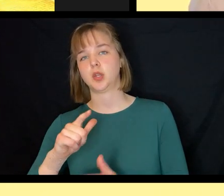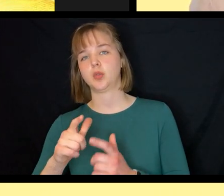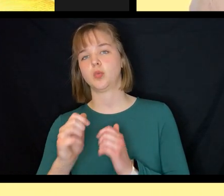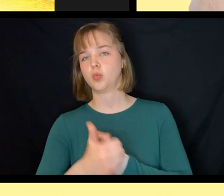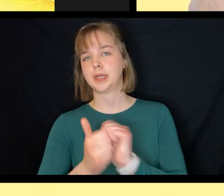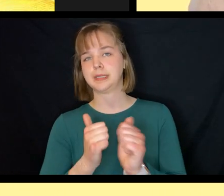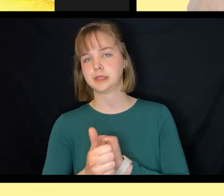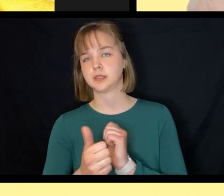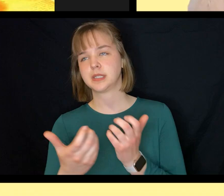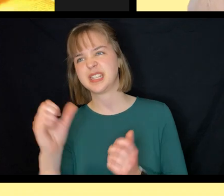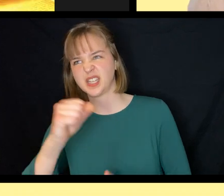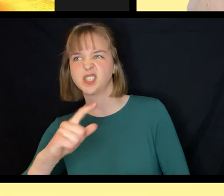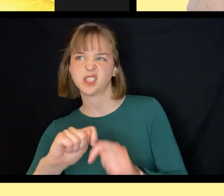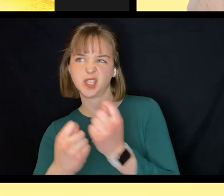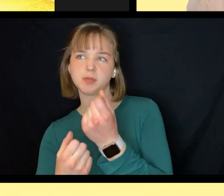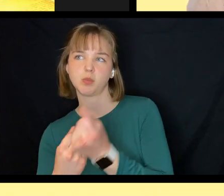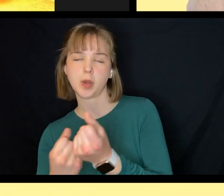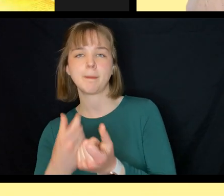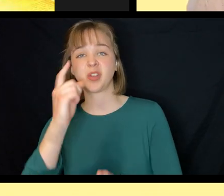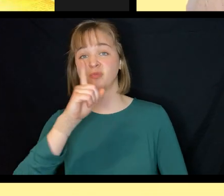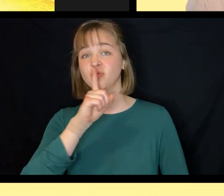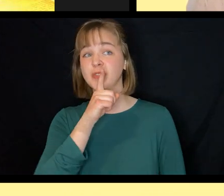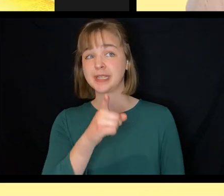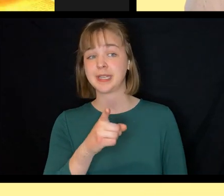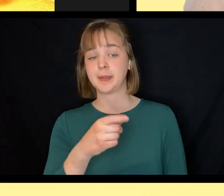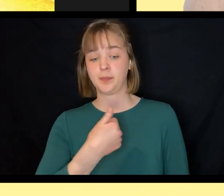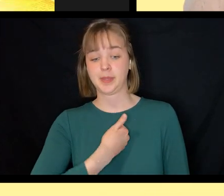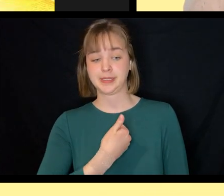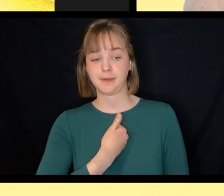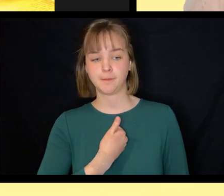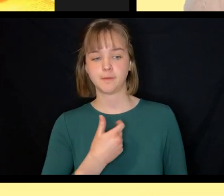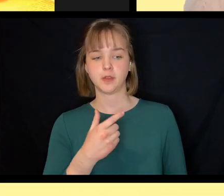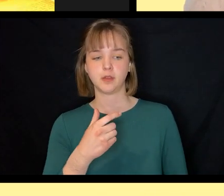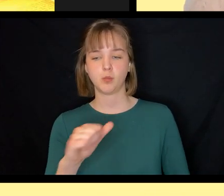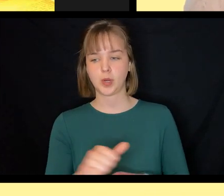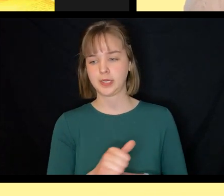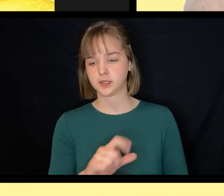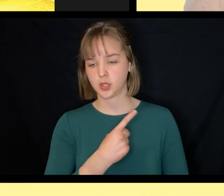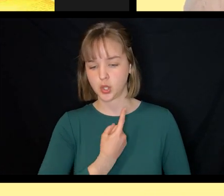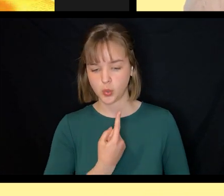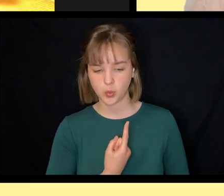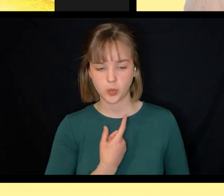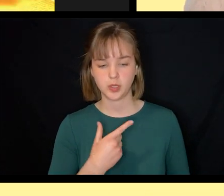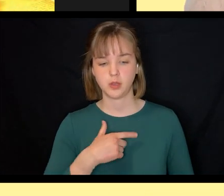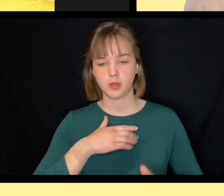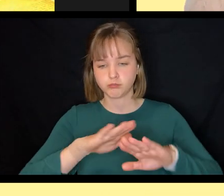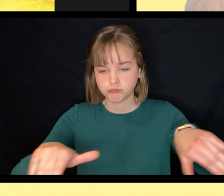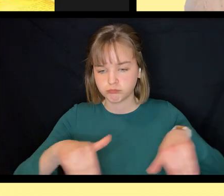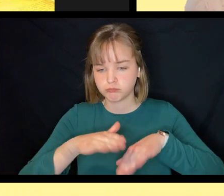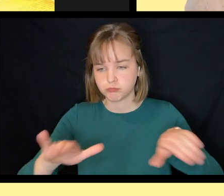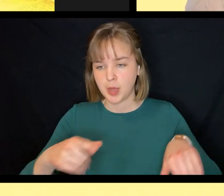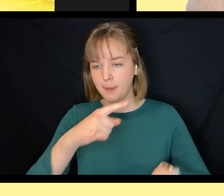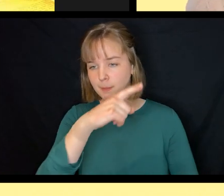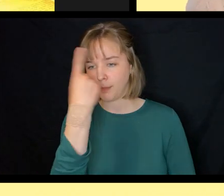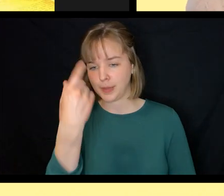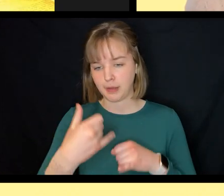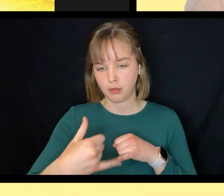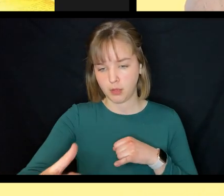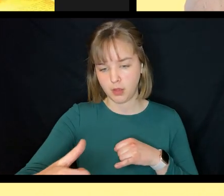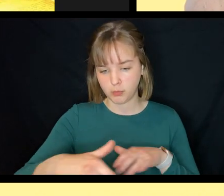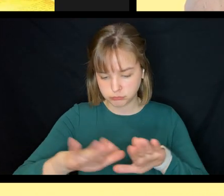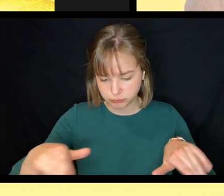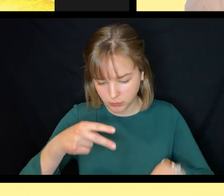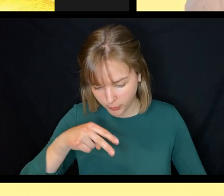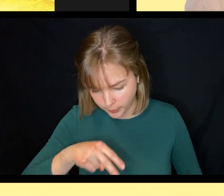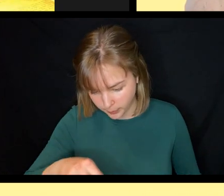it's all on me. And same with practicing. You're just sort of like 2 hours staring at a black line, going back and forth. That